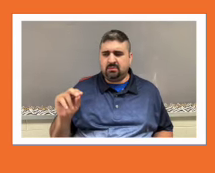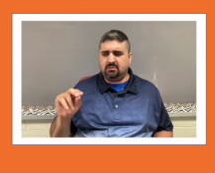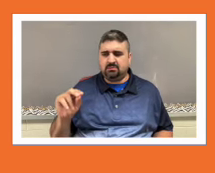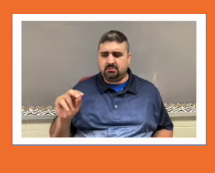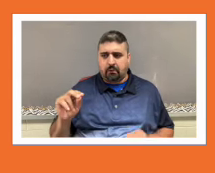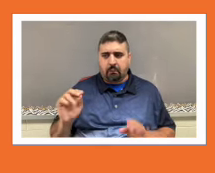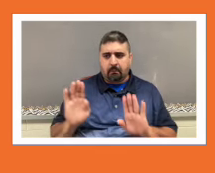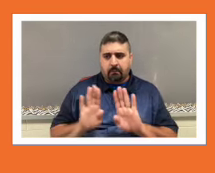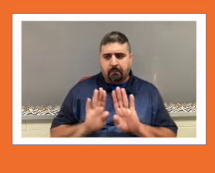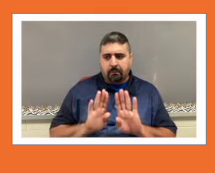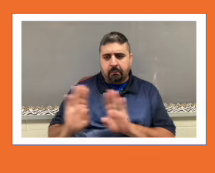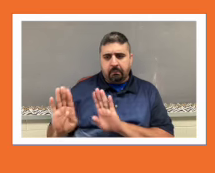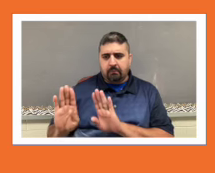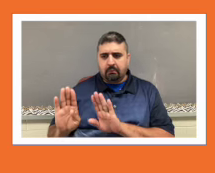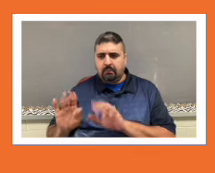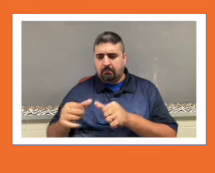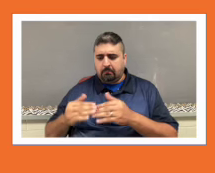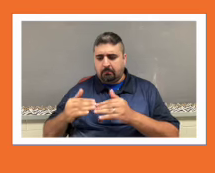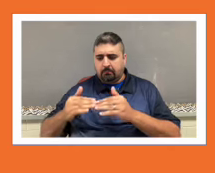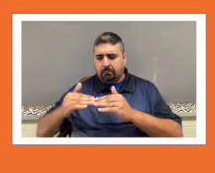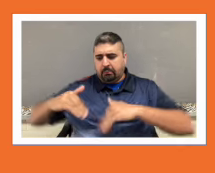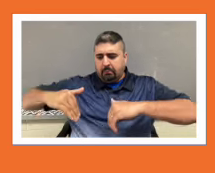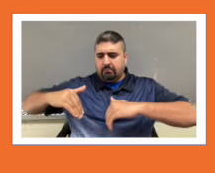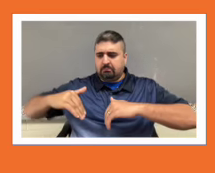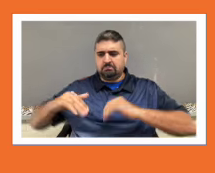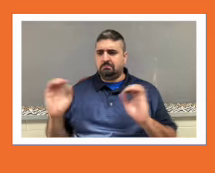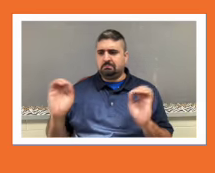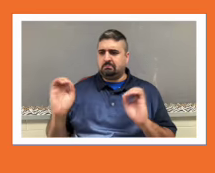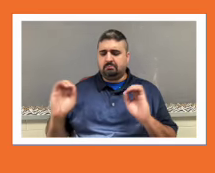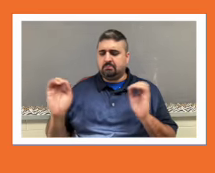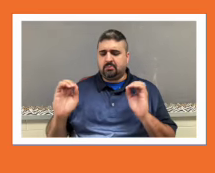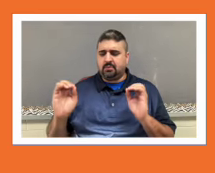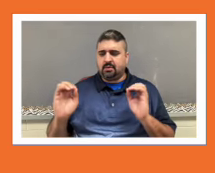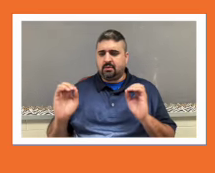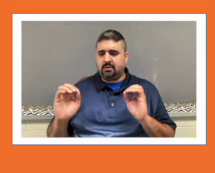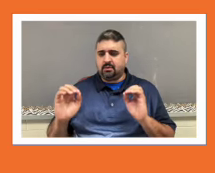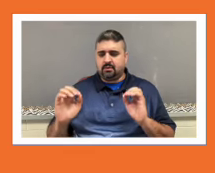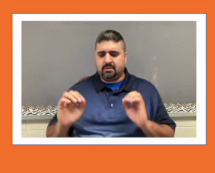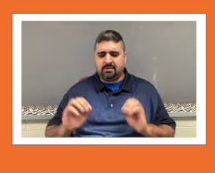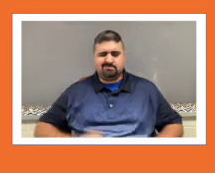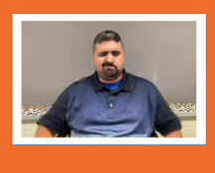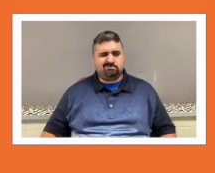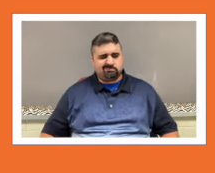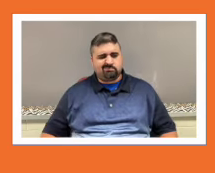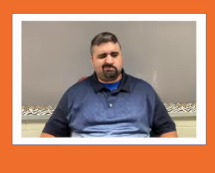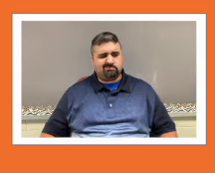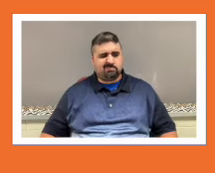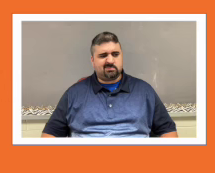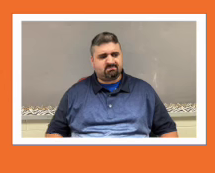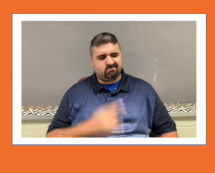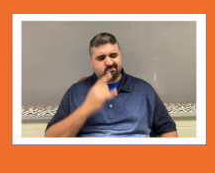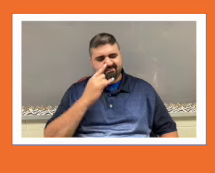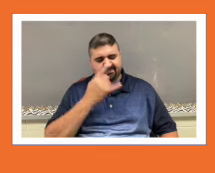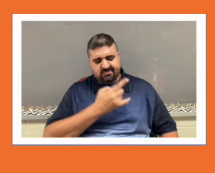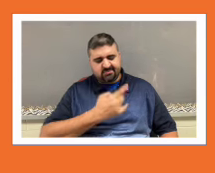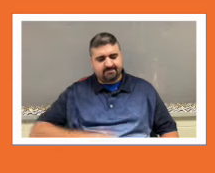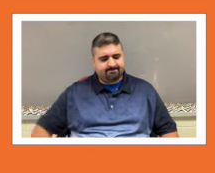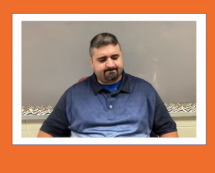I have a door that squeaks, Annie said. Have it fixed, I said.